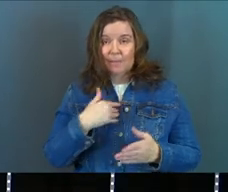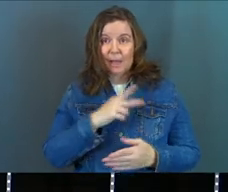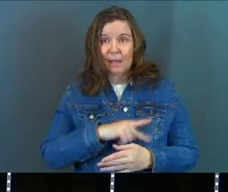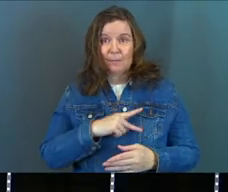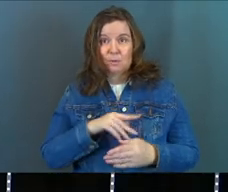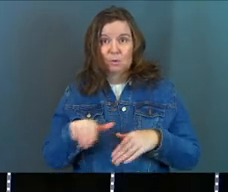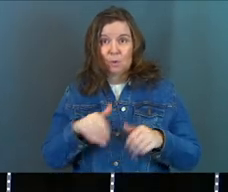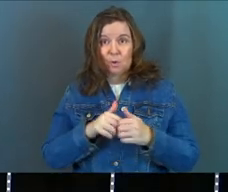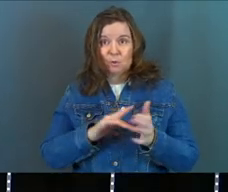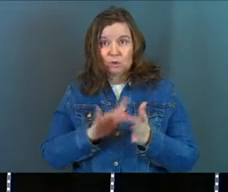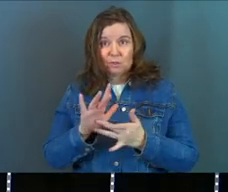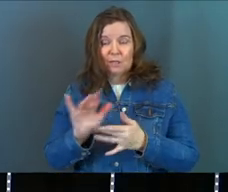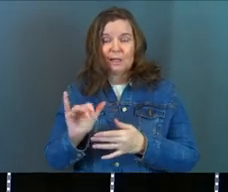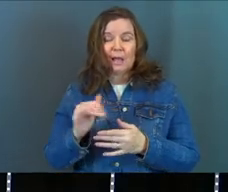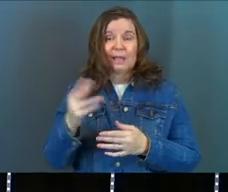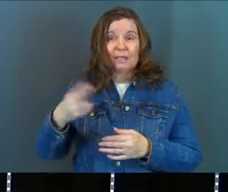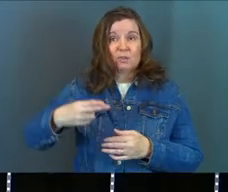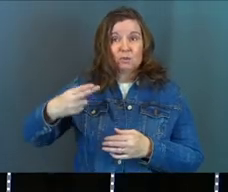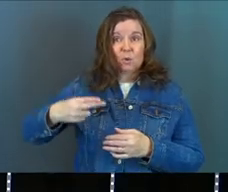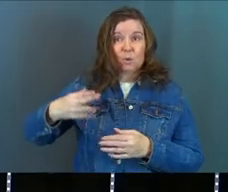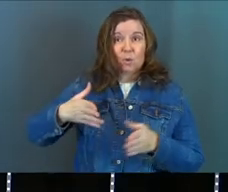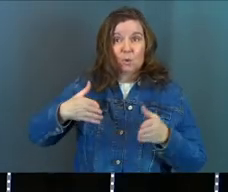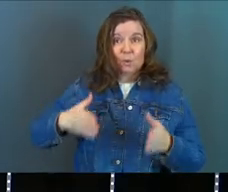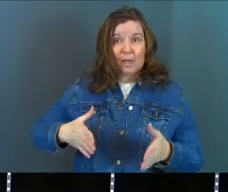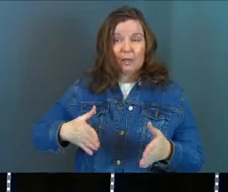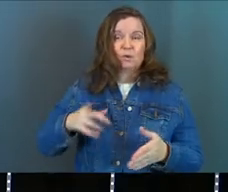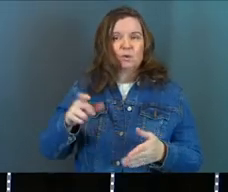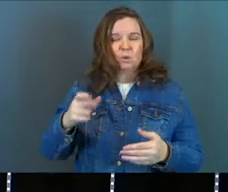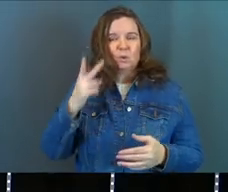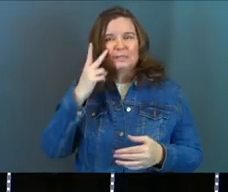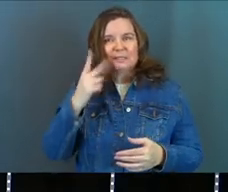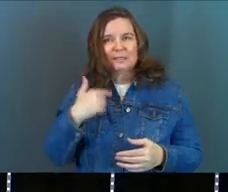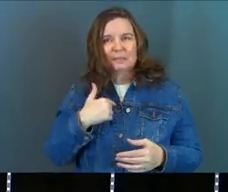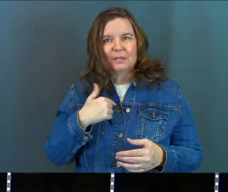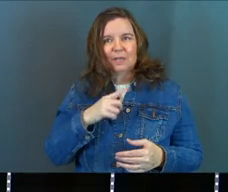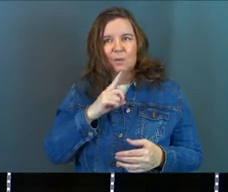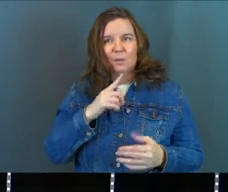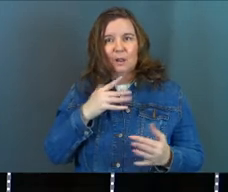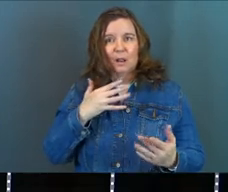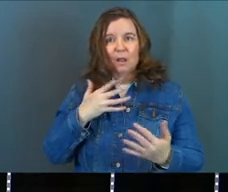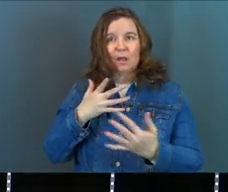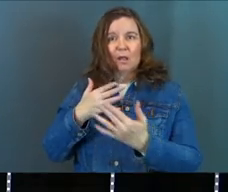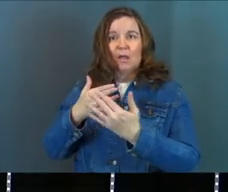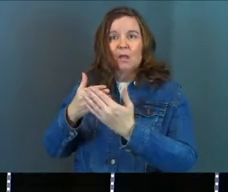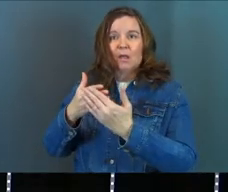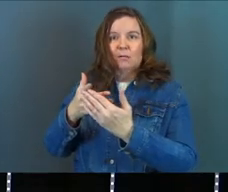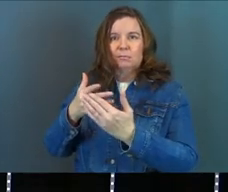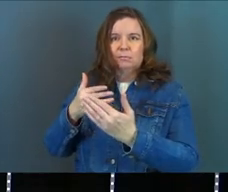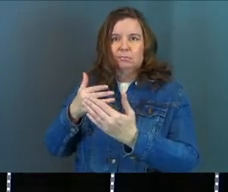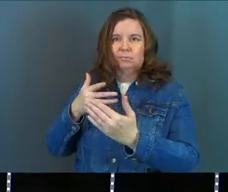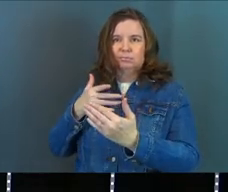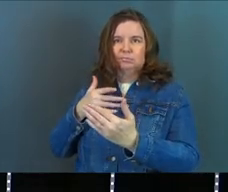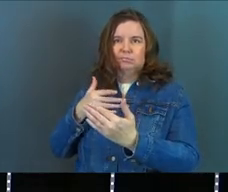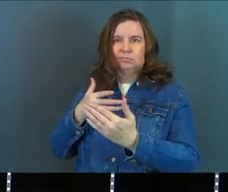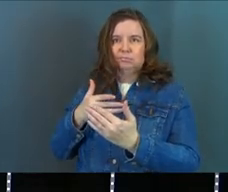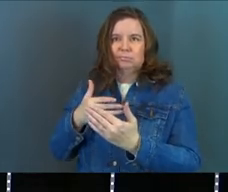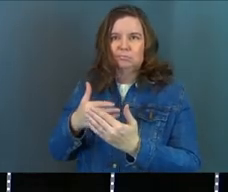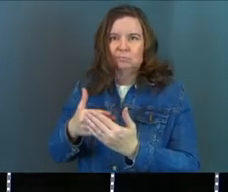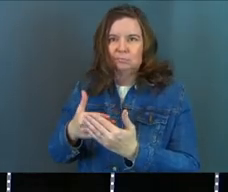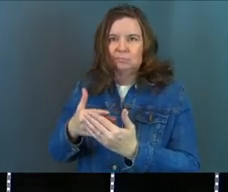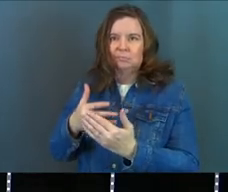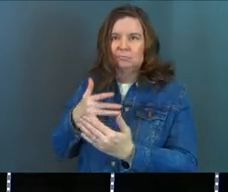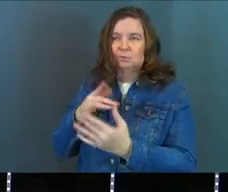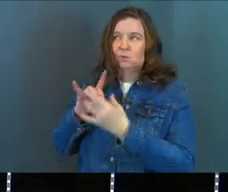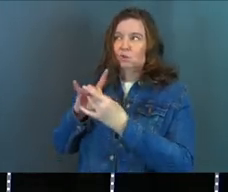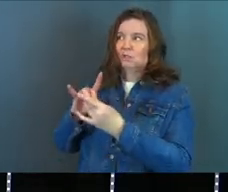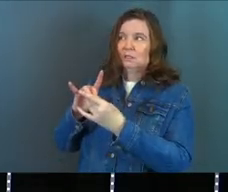personal walk with Jesus, like in a historical way, you would see me getting really close to Jesus and then backing off, and then getting really close